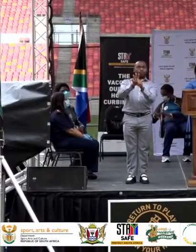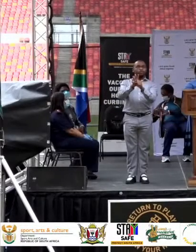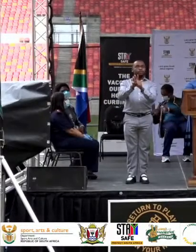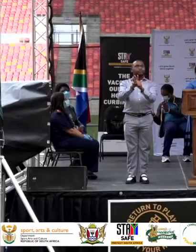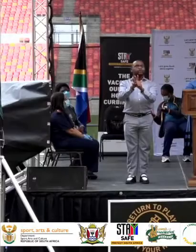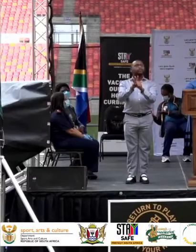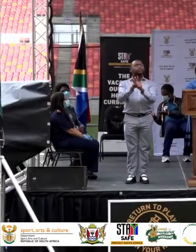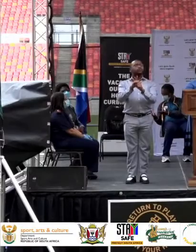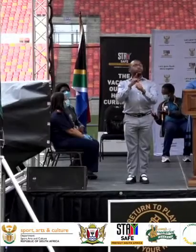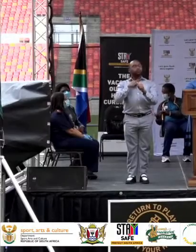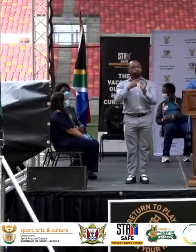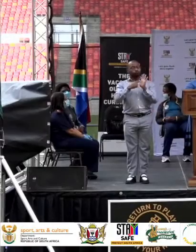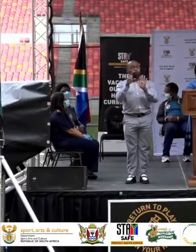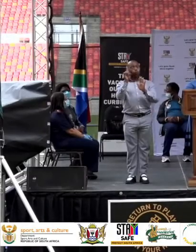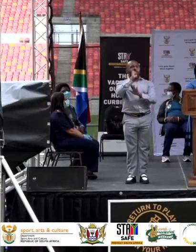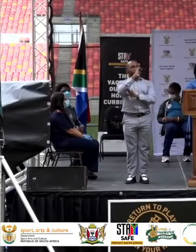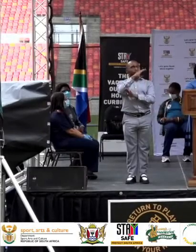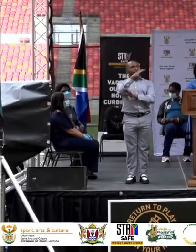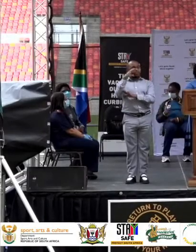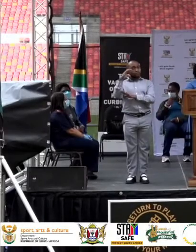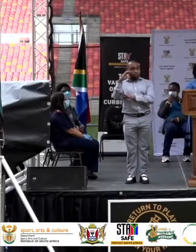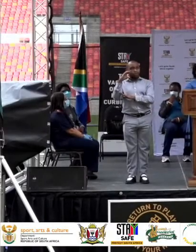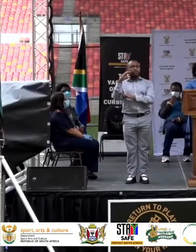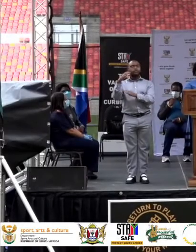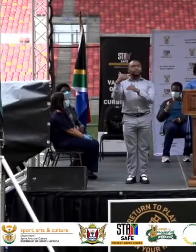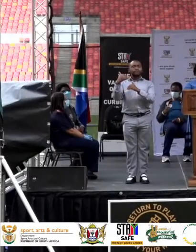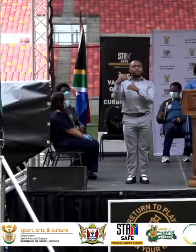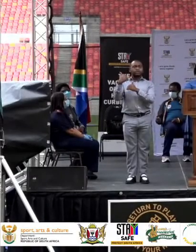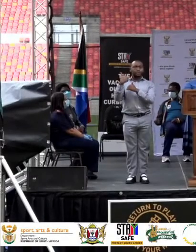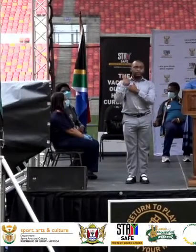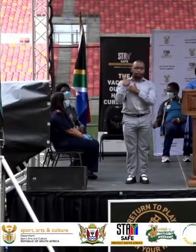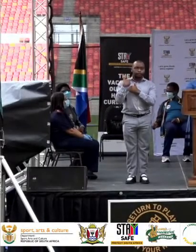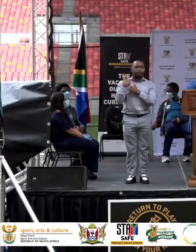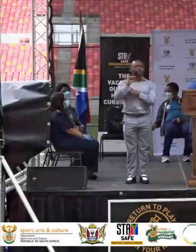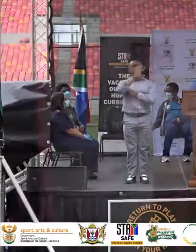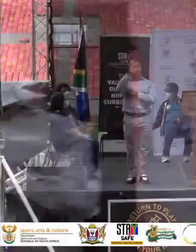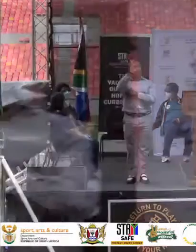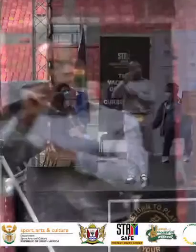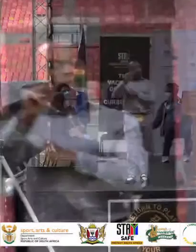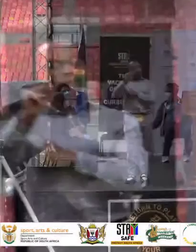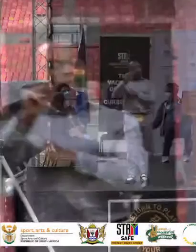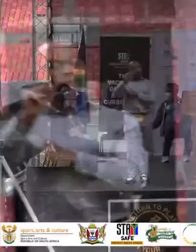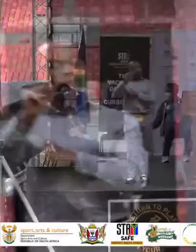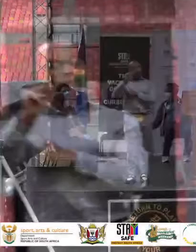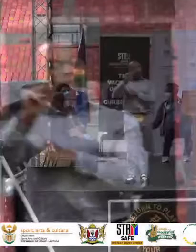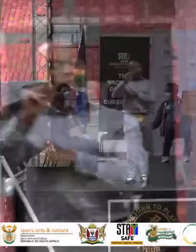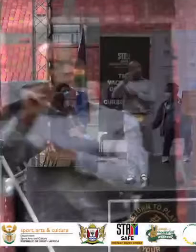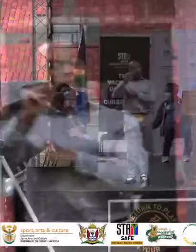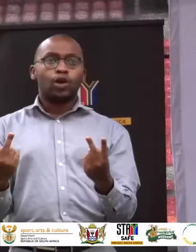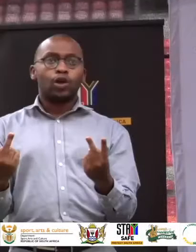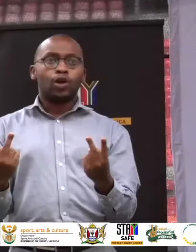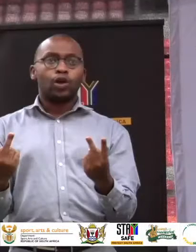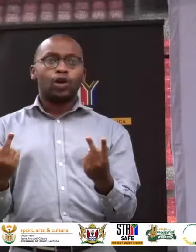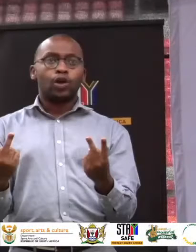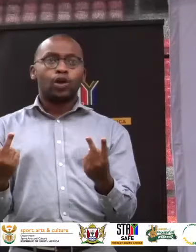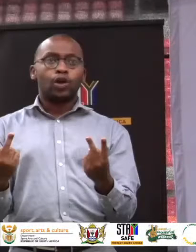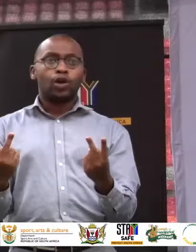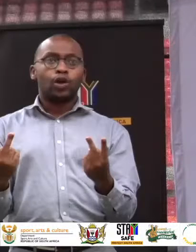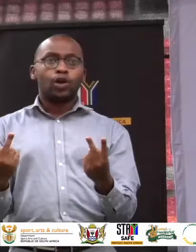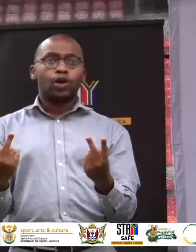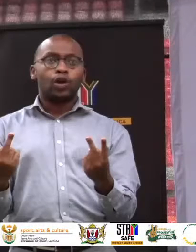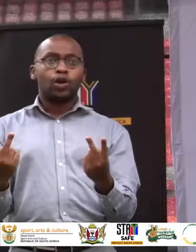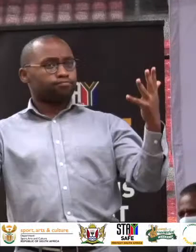the Eastern Cape Province population is safe and South Africa is safe. We just came and I thought we are